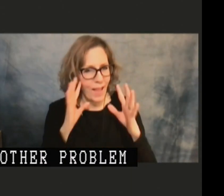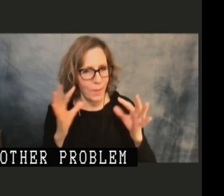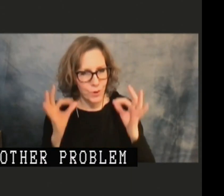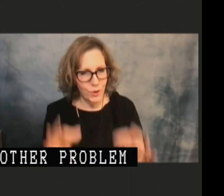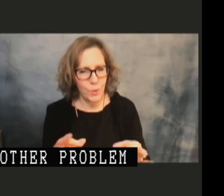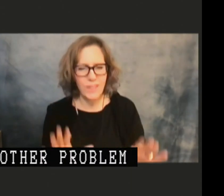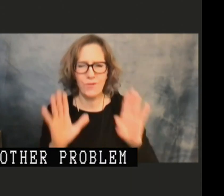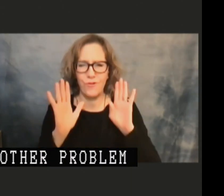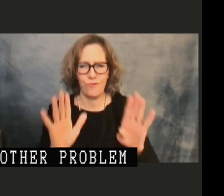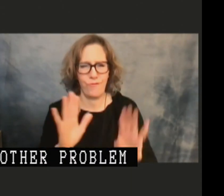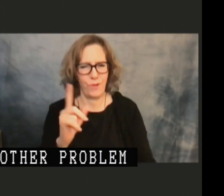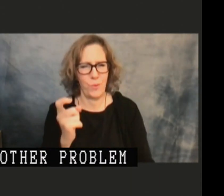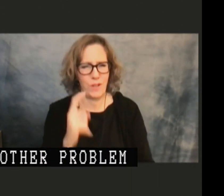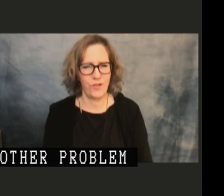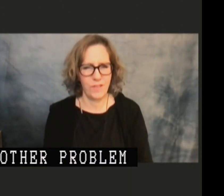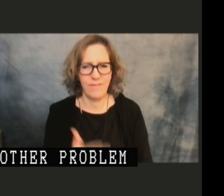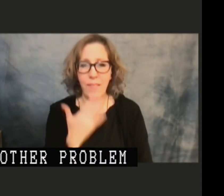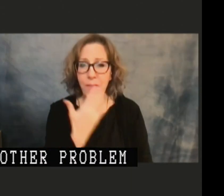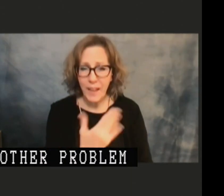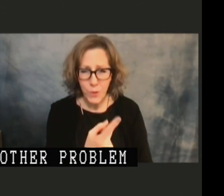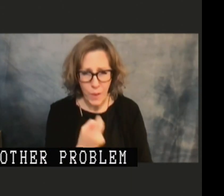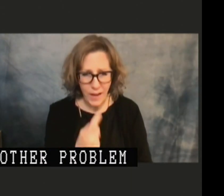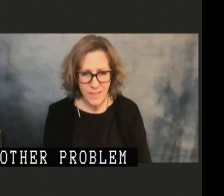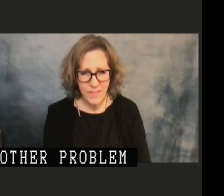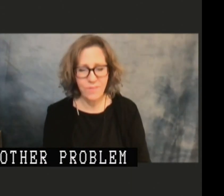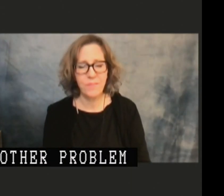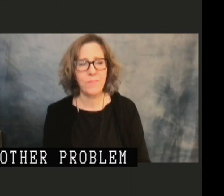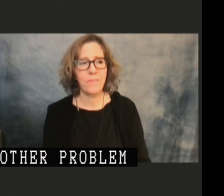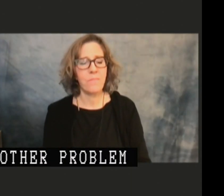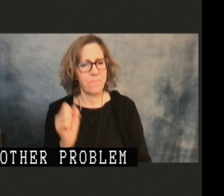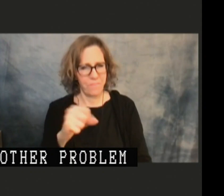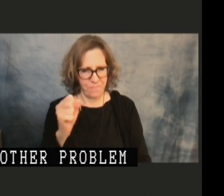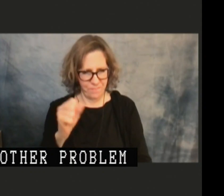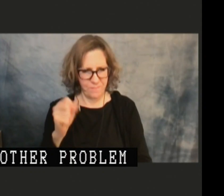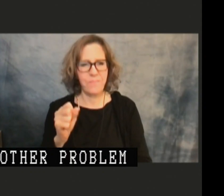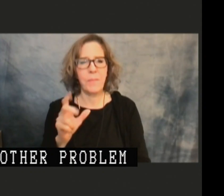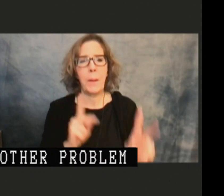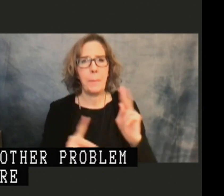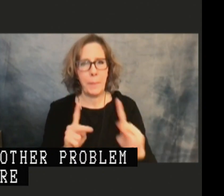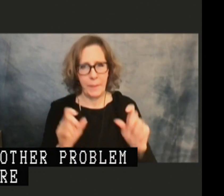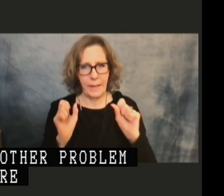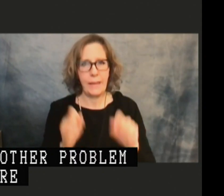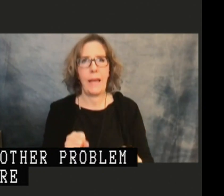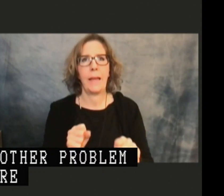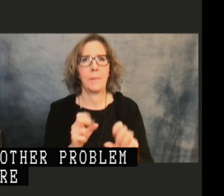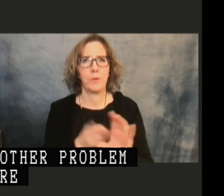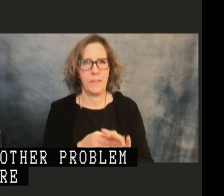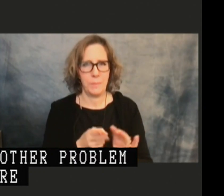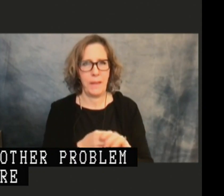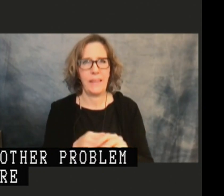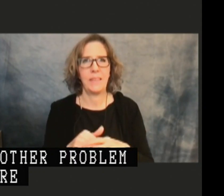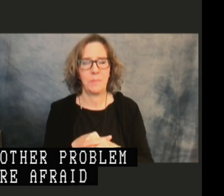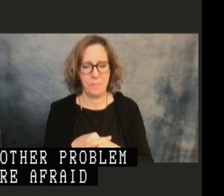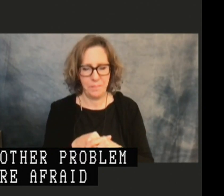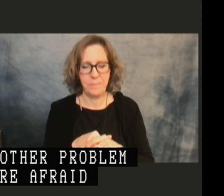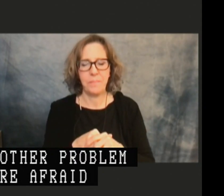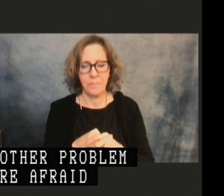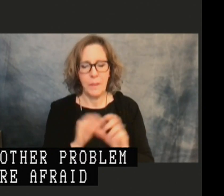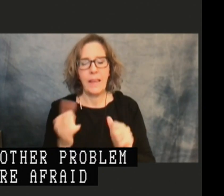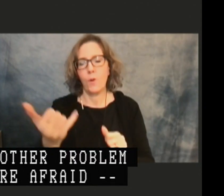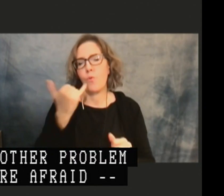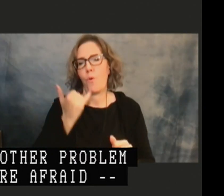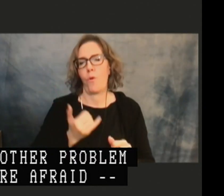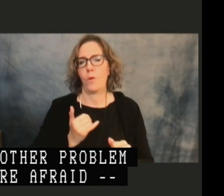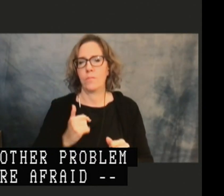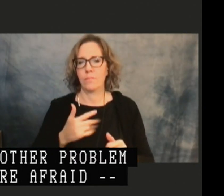Thank you so much for asking it. So yes, people can participate in this. All they have to do is call our department and they will